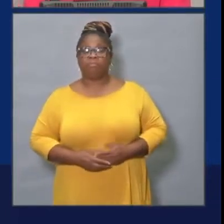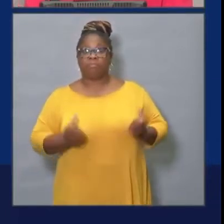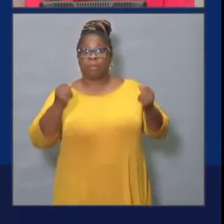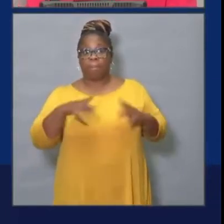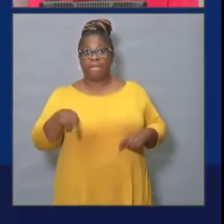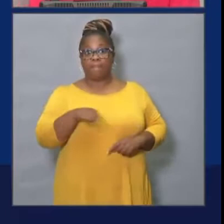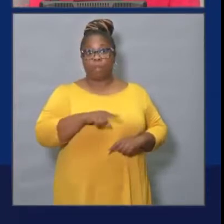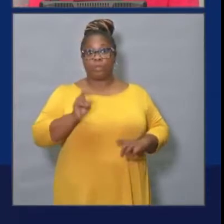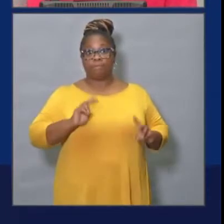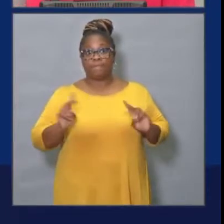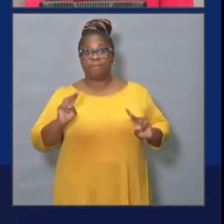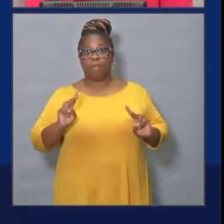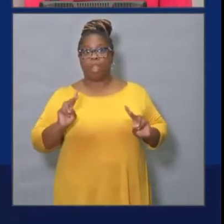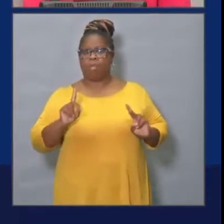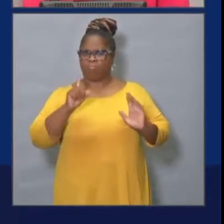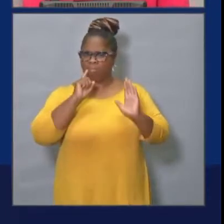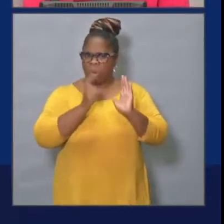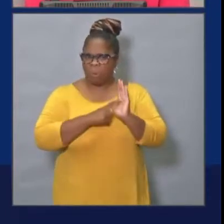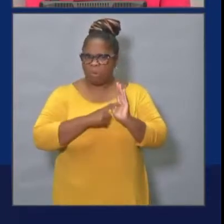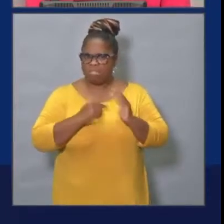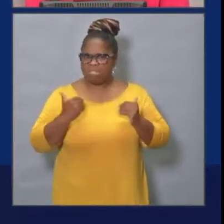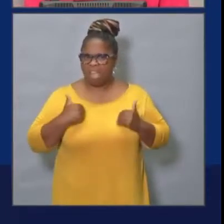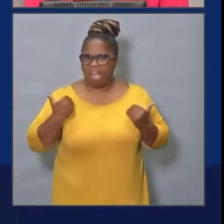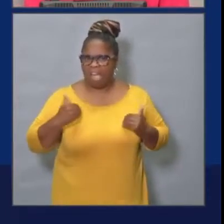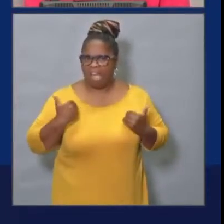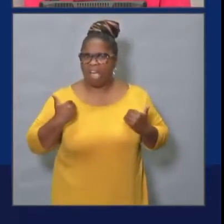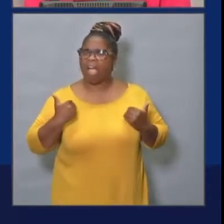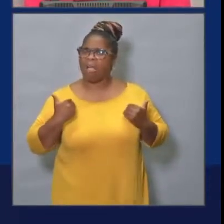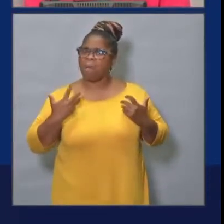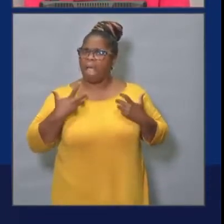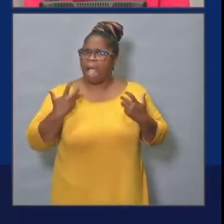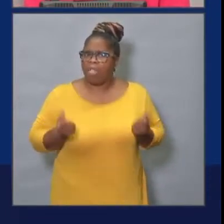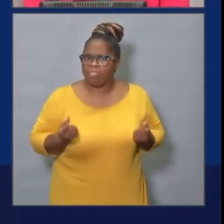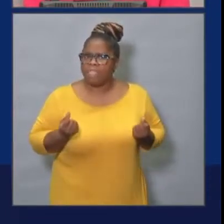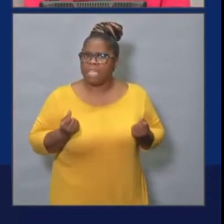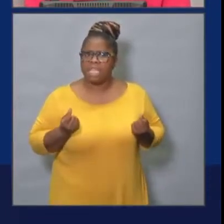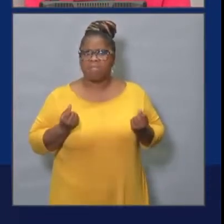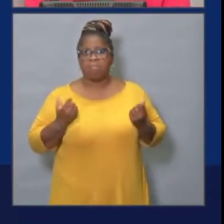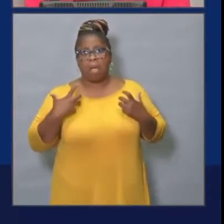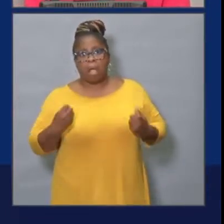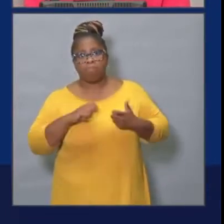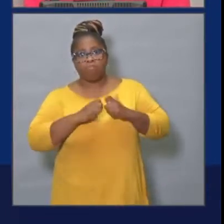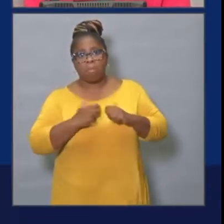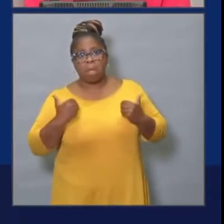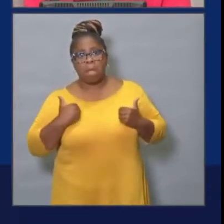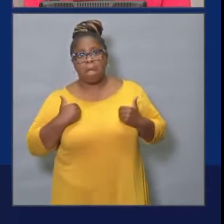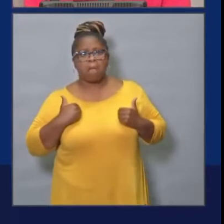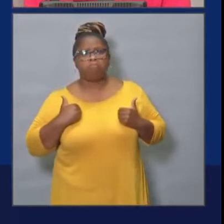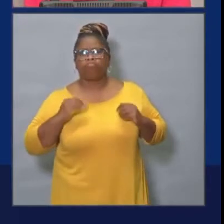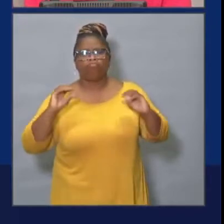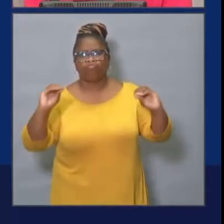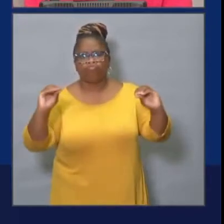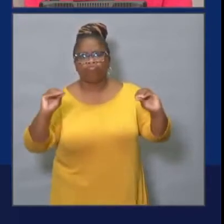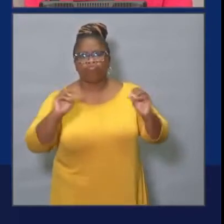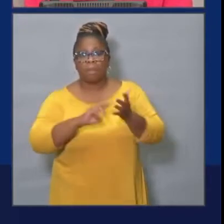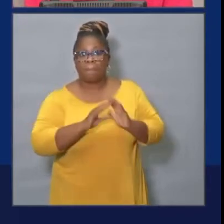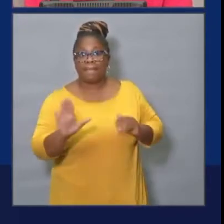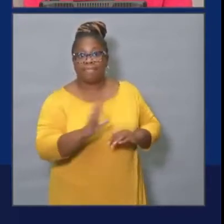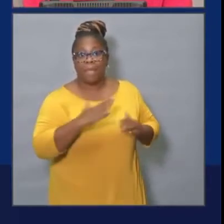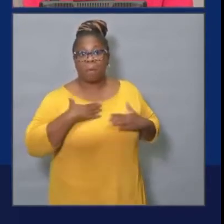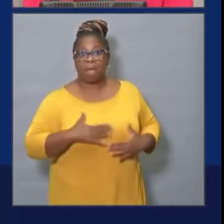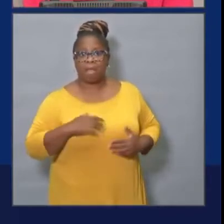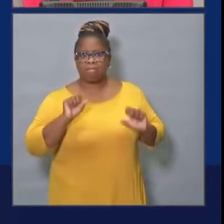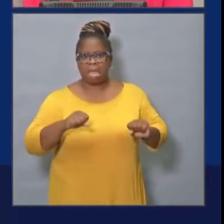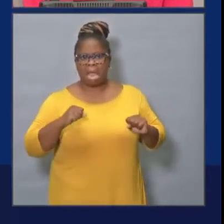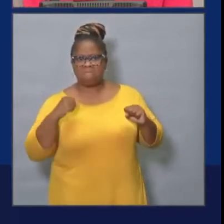of these people are also younger and healthier, and they don't have underlying health conditions. Their bodies are thus better able to fight the virus,